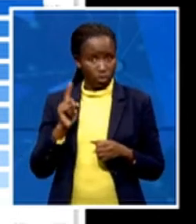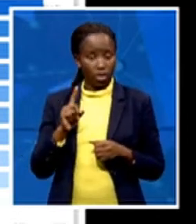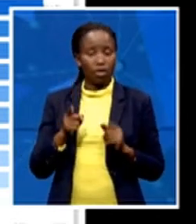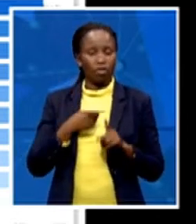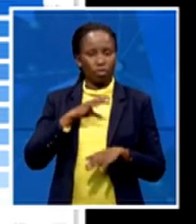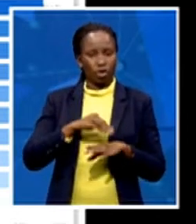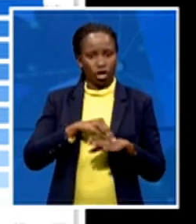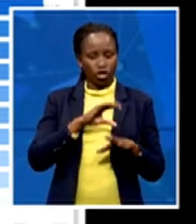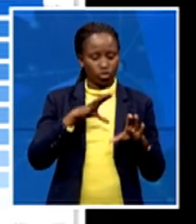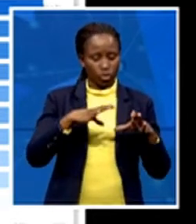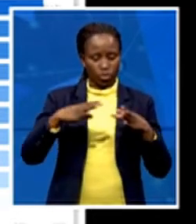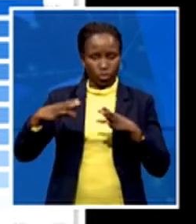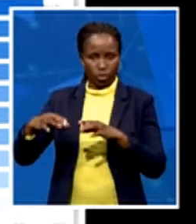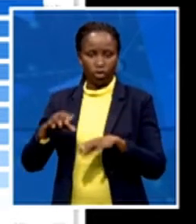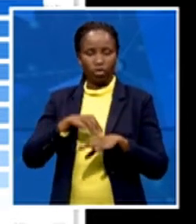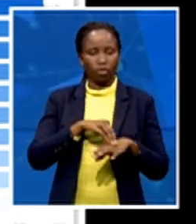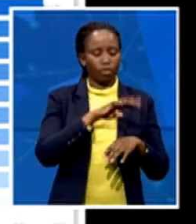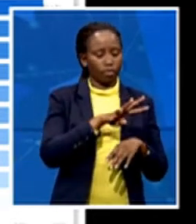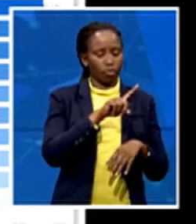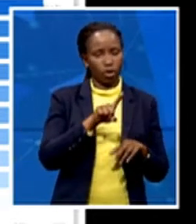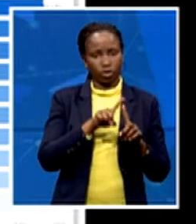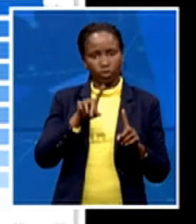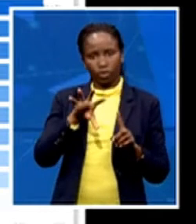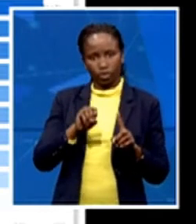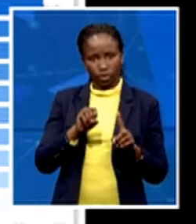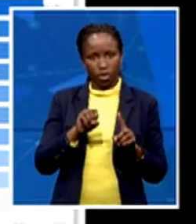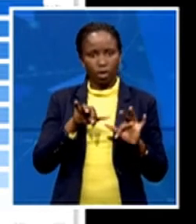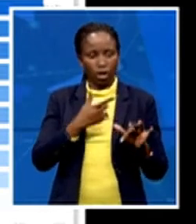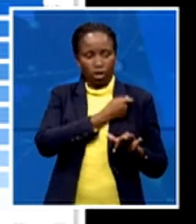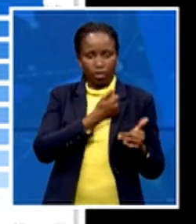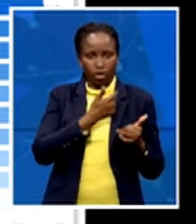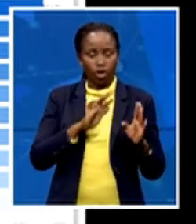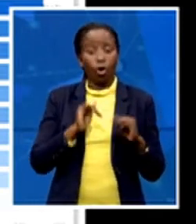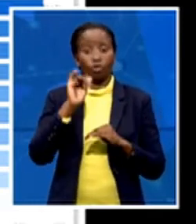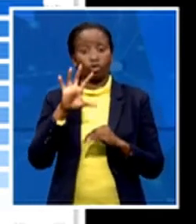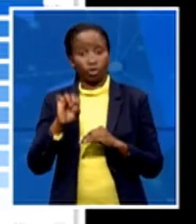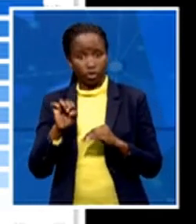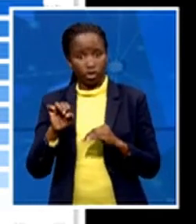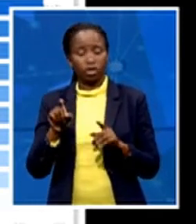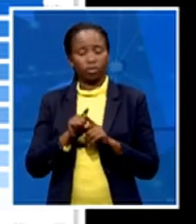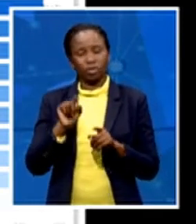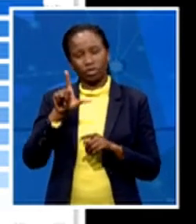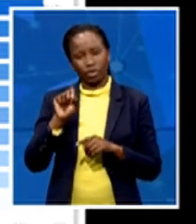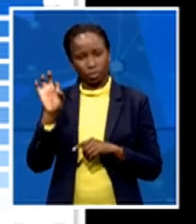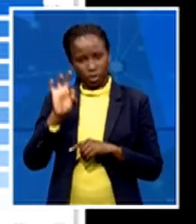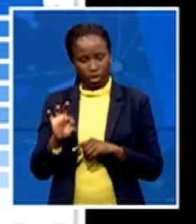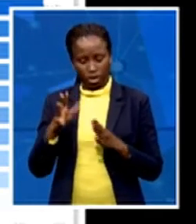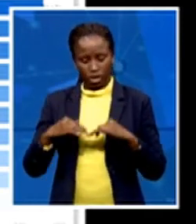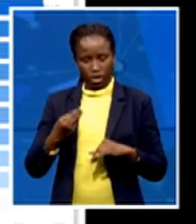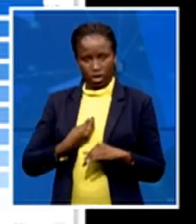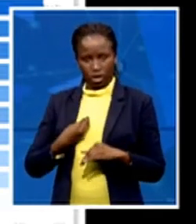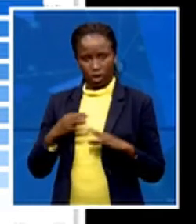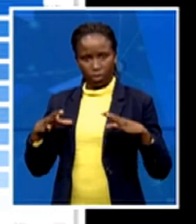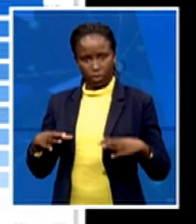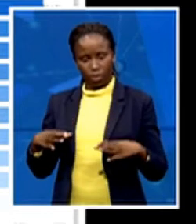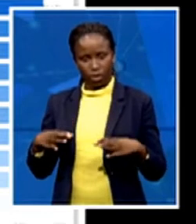50, 70% of people have been vaccinated, over 50, 70%. In the younger age group, less. And we also know which categories